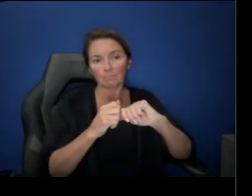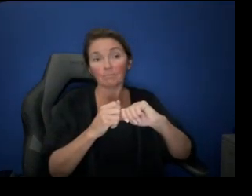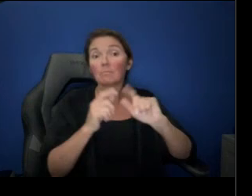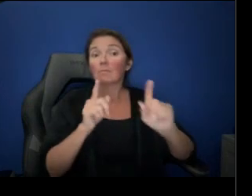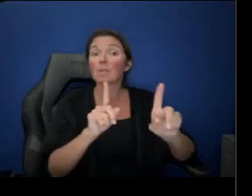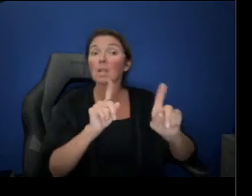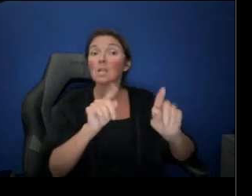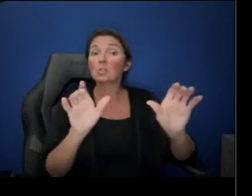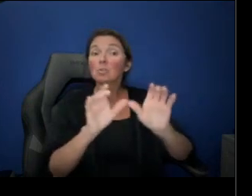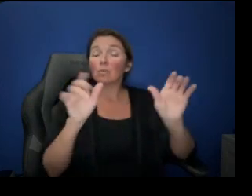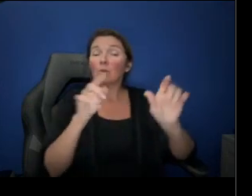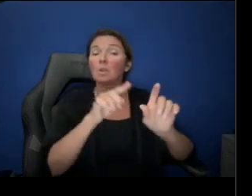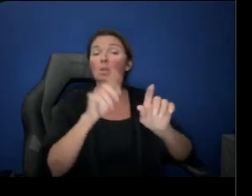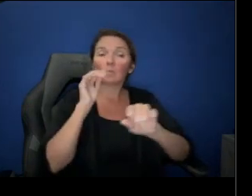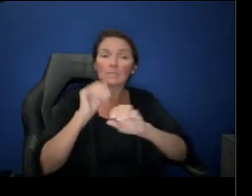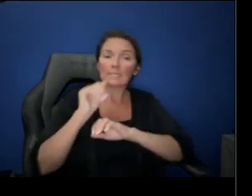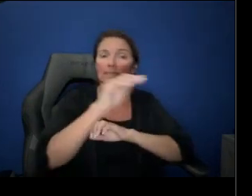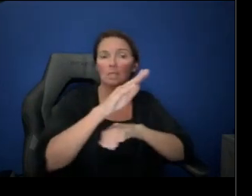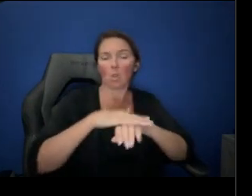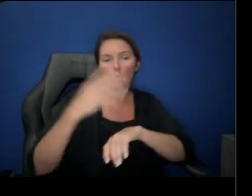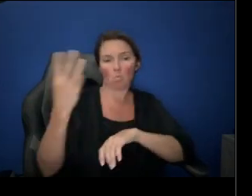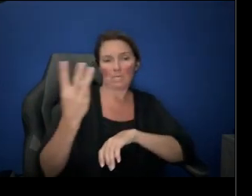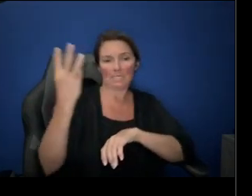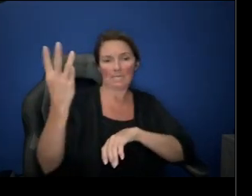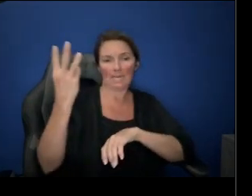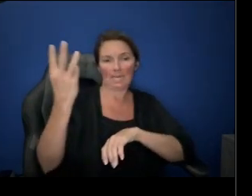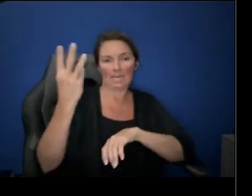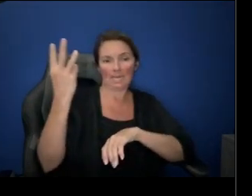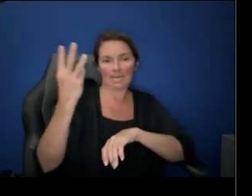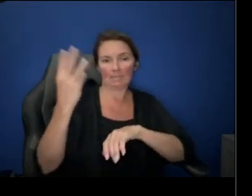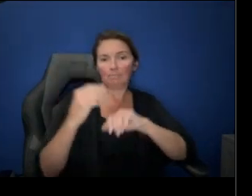attendance certificate will be sent to you on Wednesday.